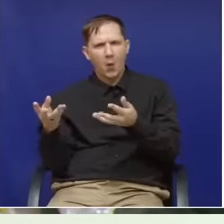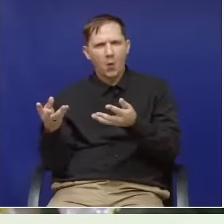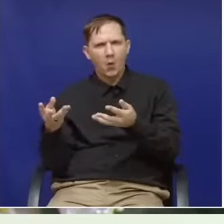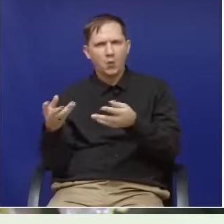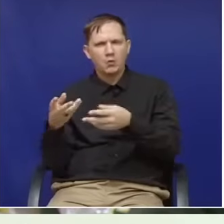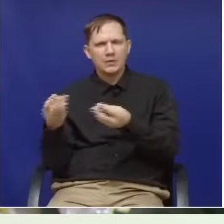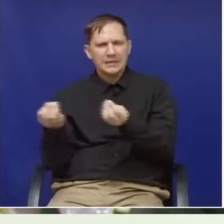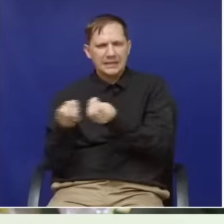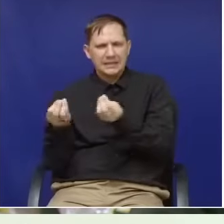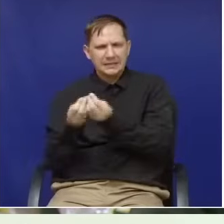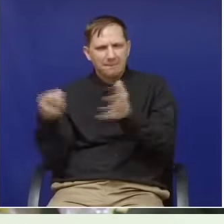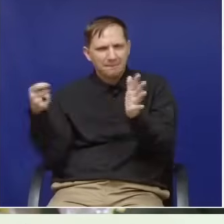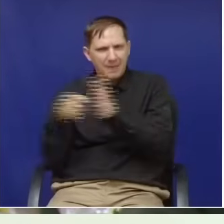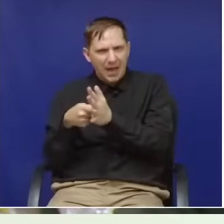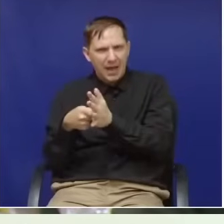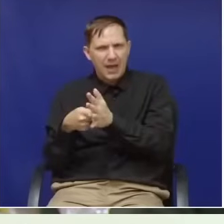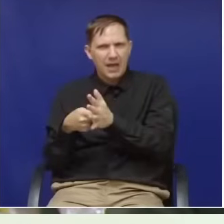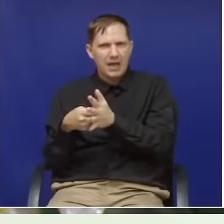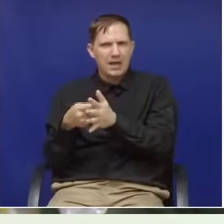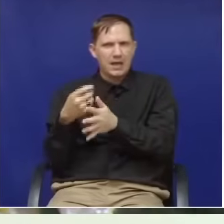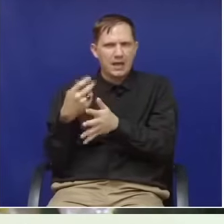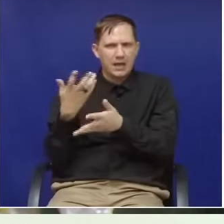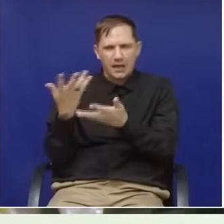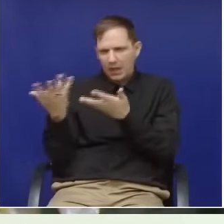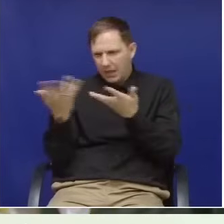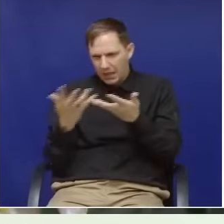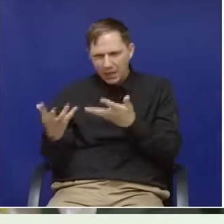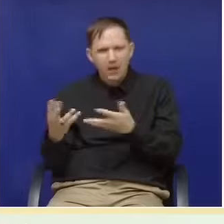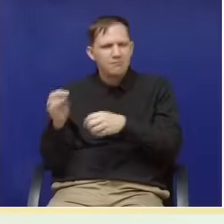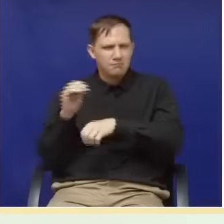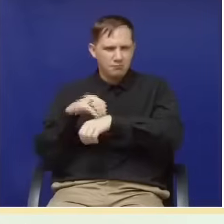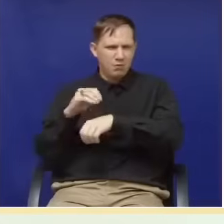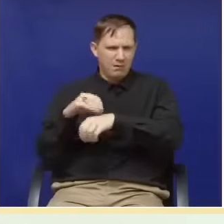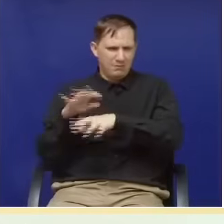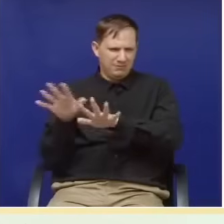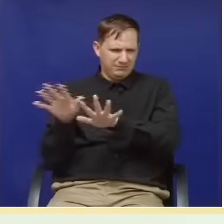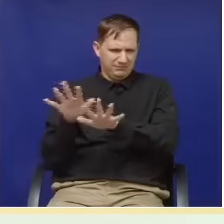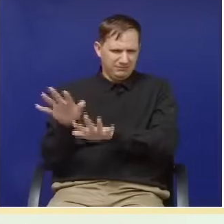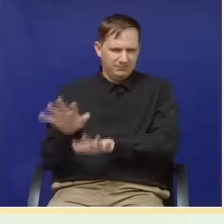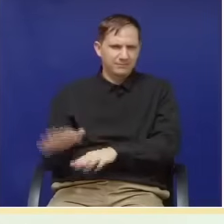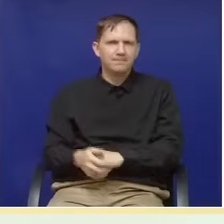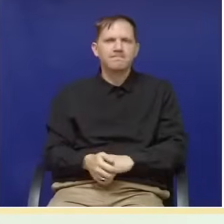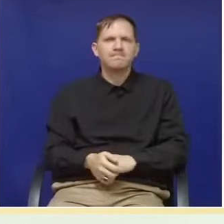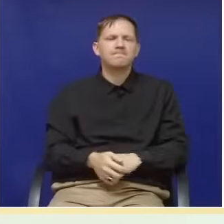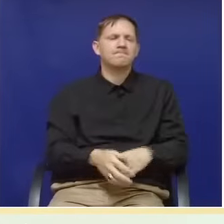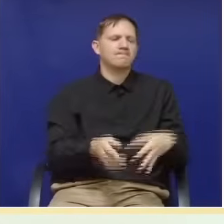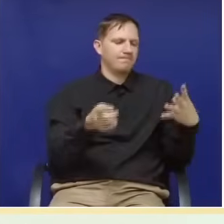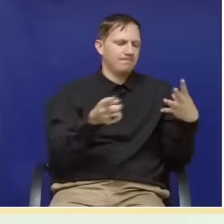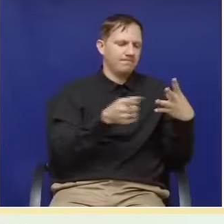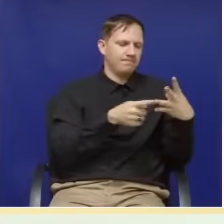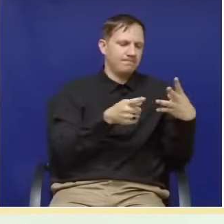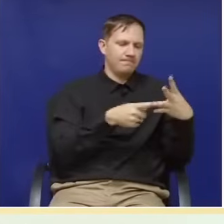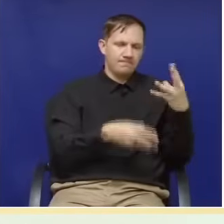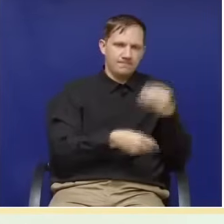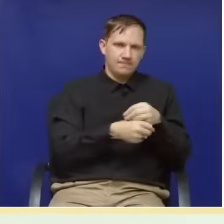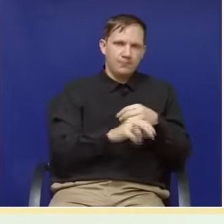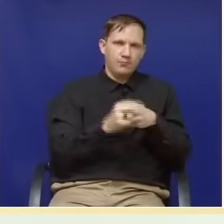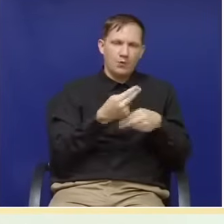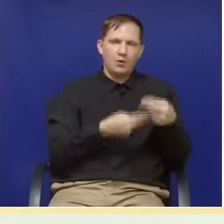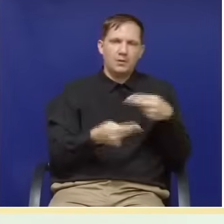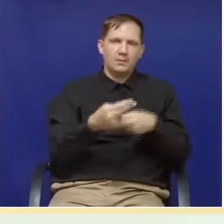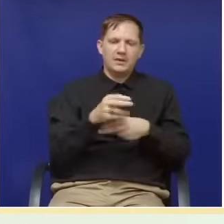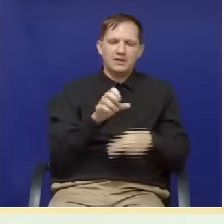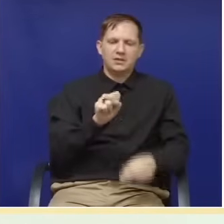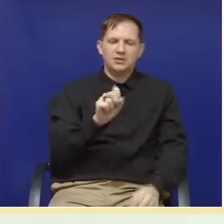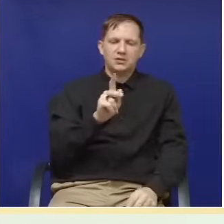African police. Thank you very much, Deputy Speaker. The third supplementary question will be asked by the Honourable Schikkerling.